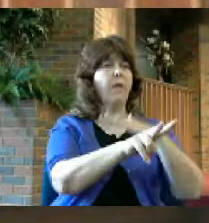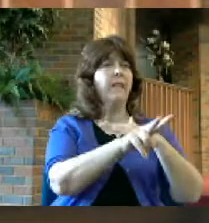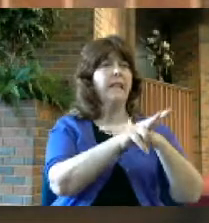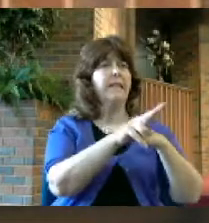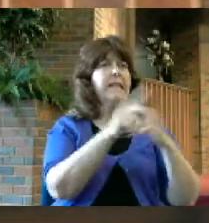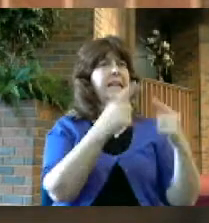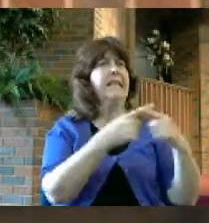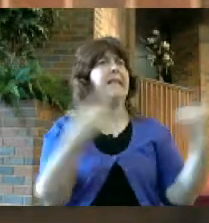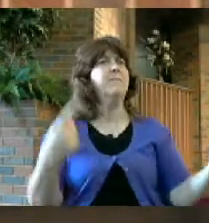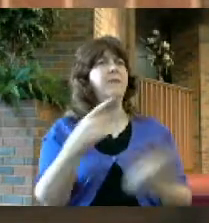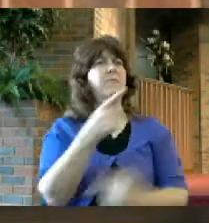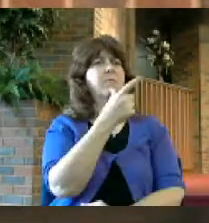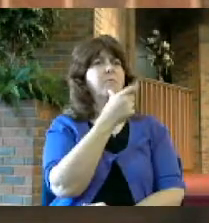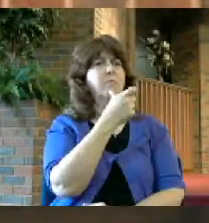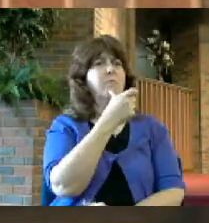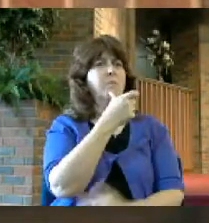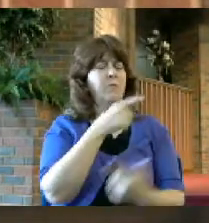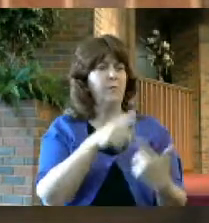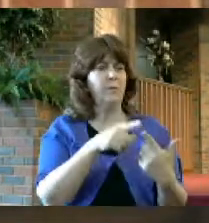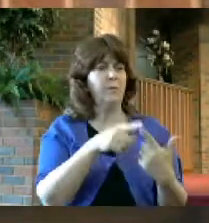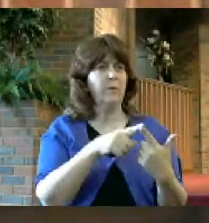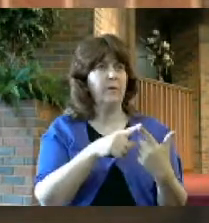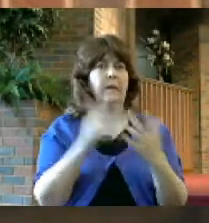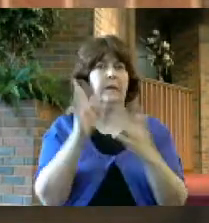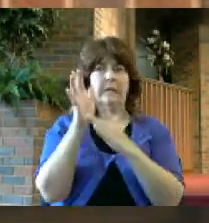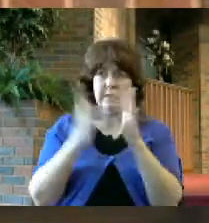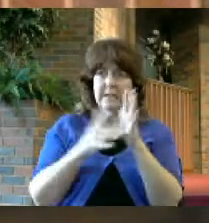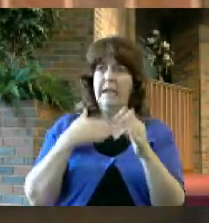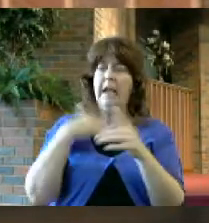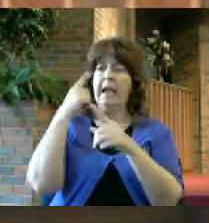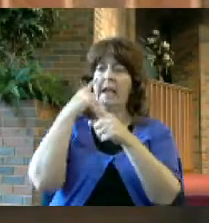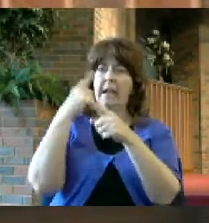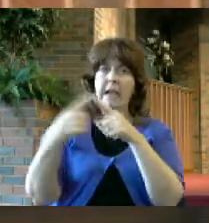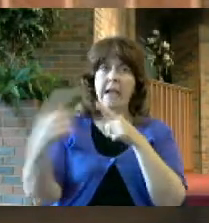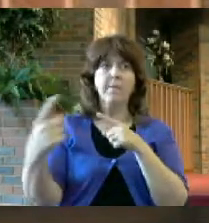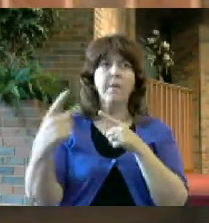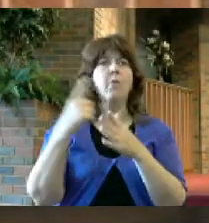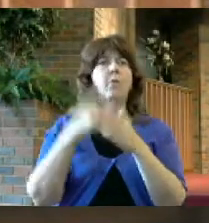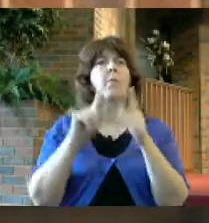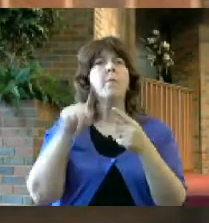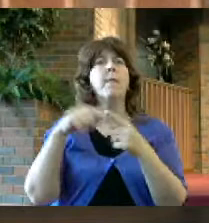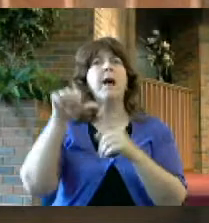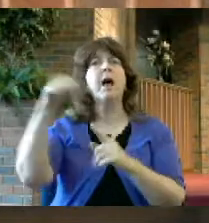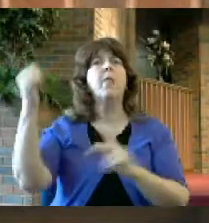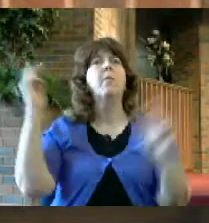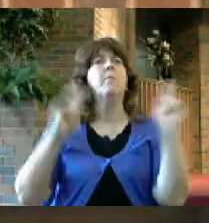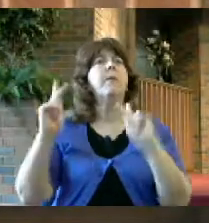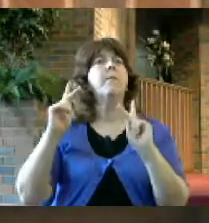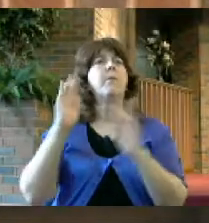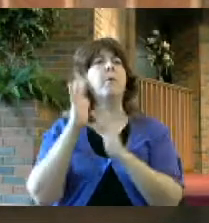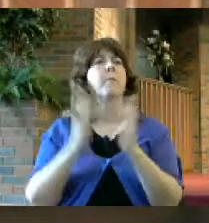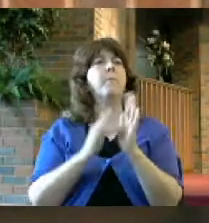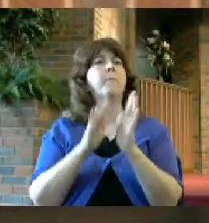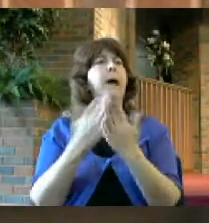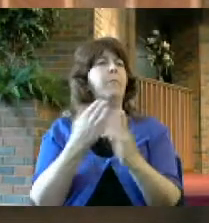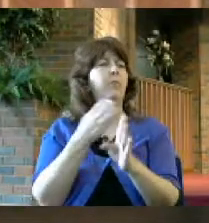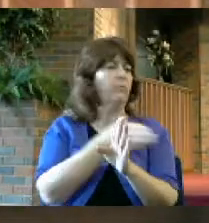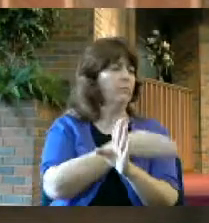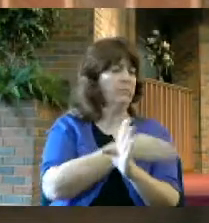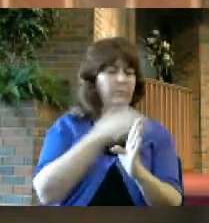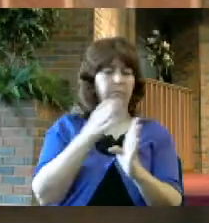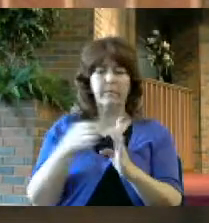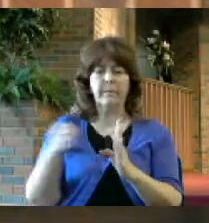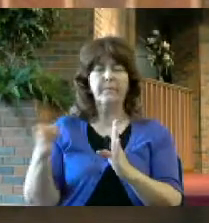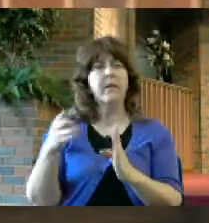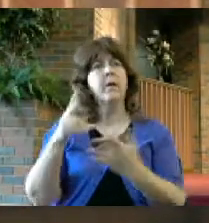who also had trouble in life? Go with me to Matthew chapter 23. Let's start reading